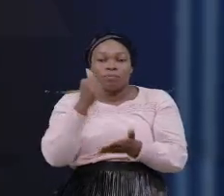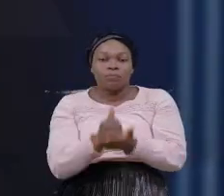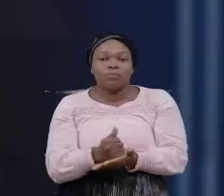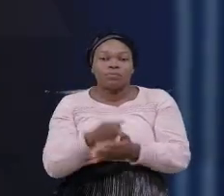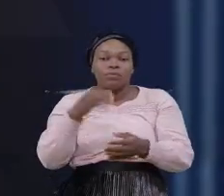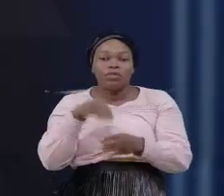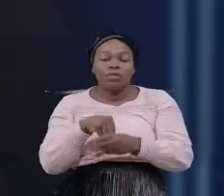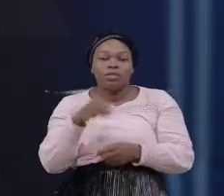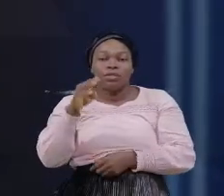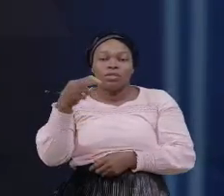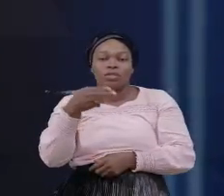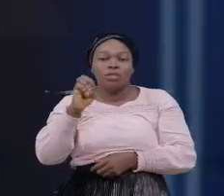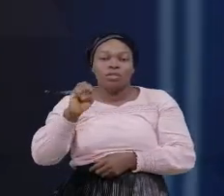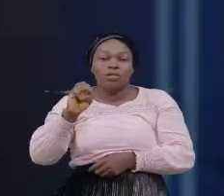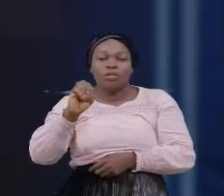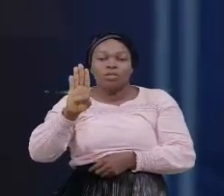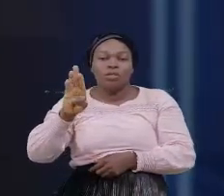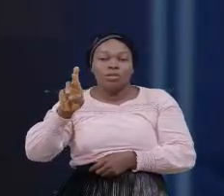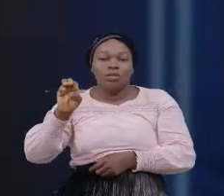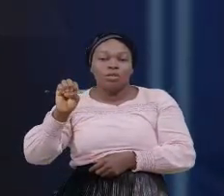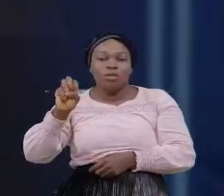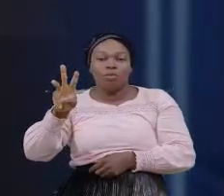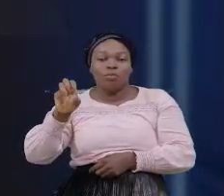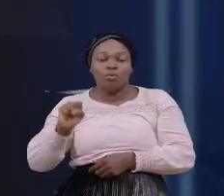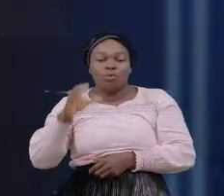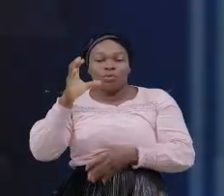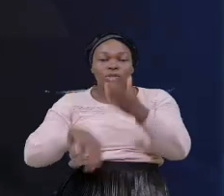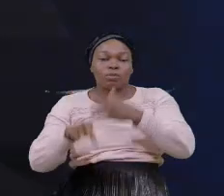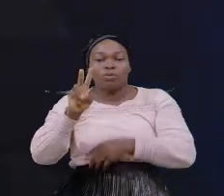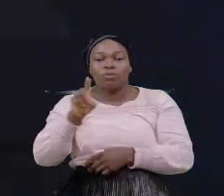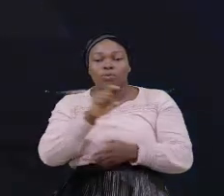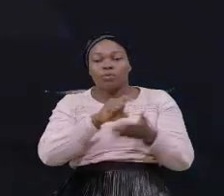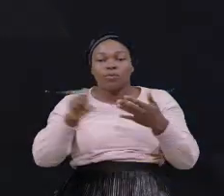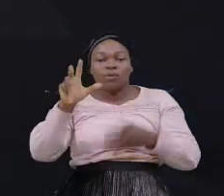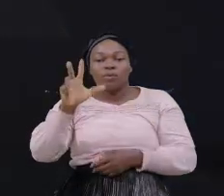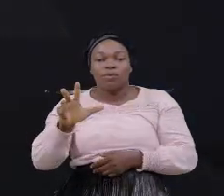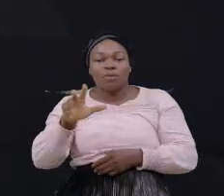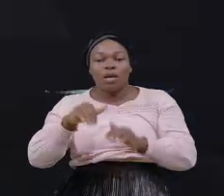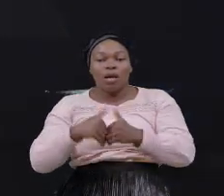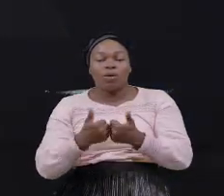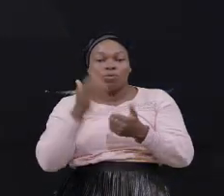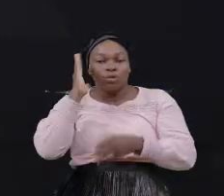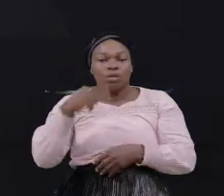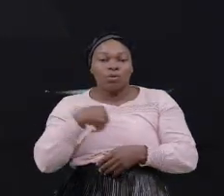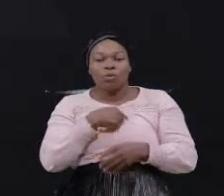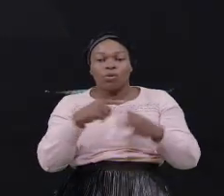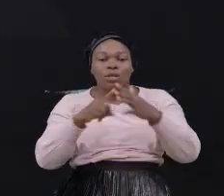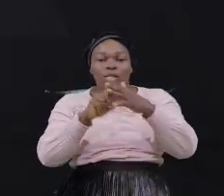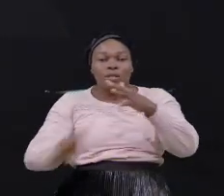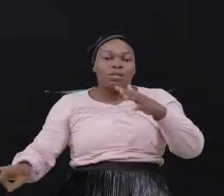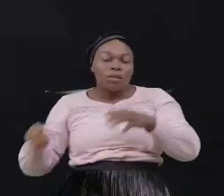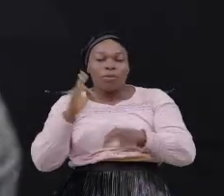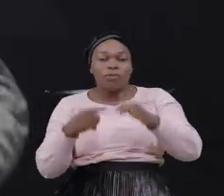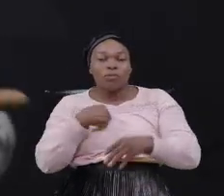from verse 3. How shall we escape if we neglect so great